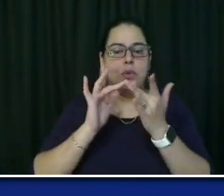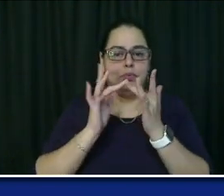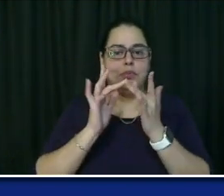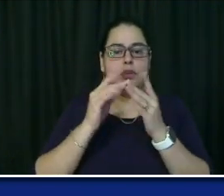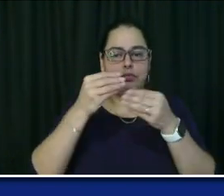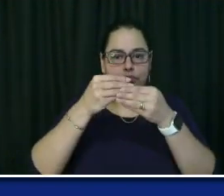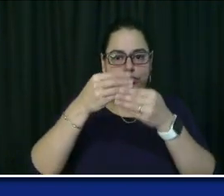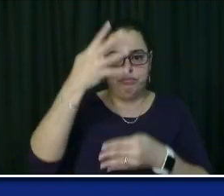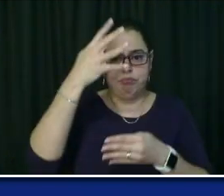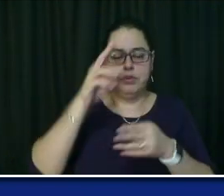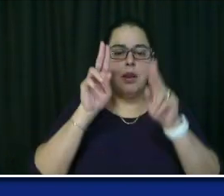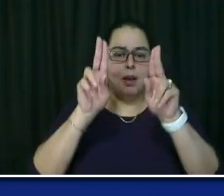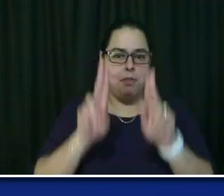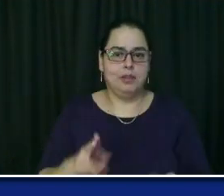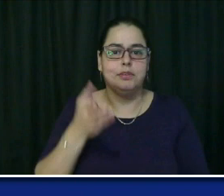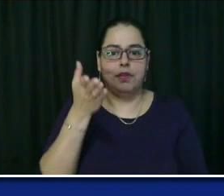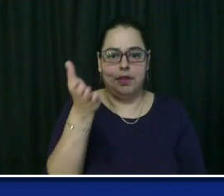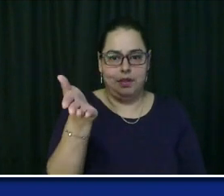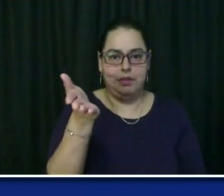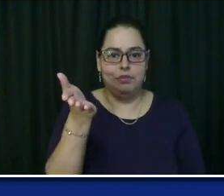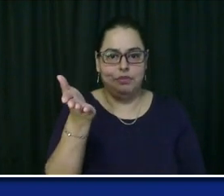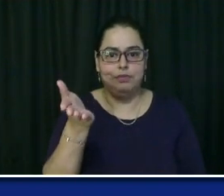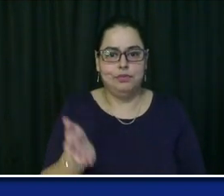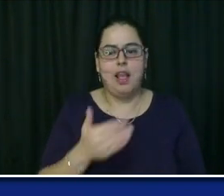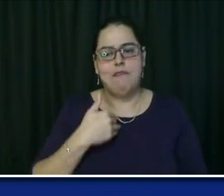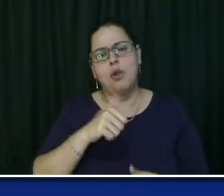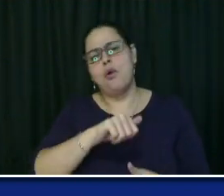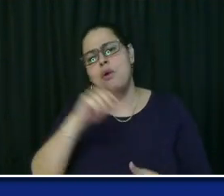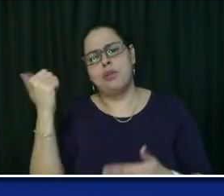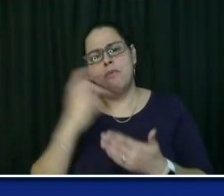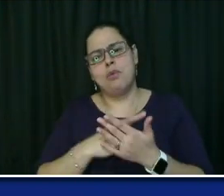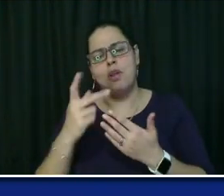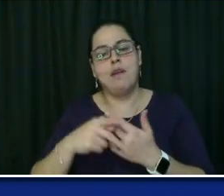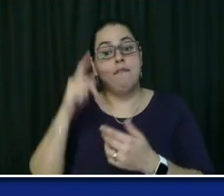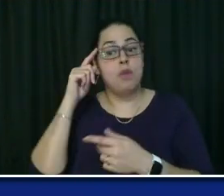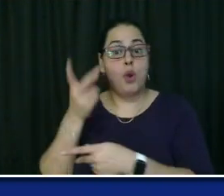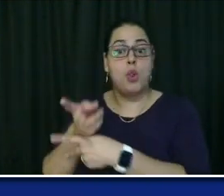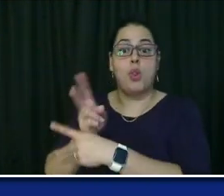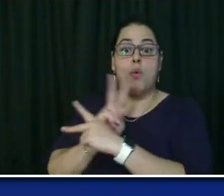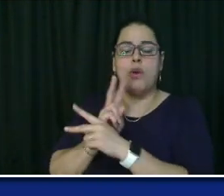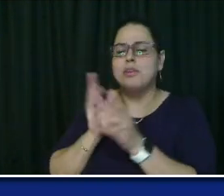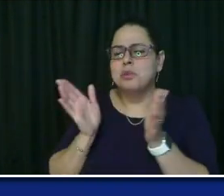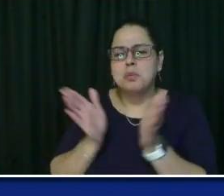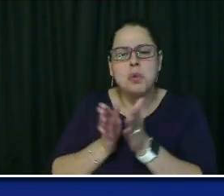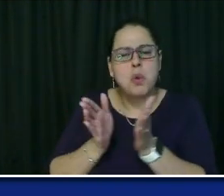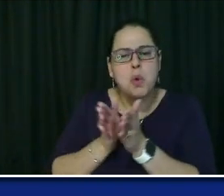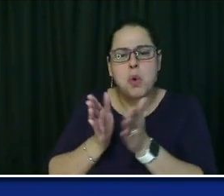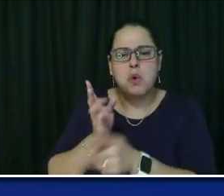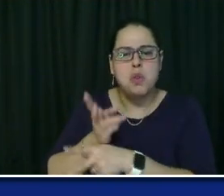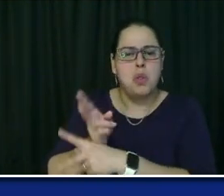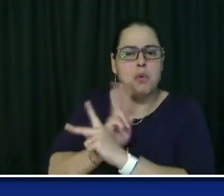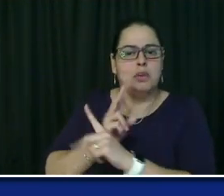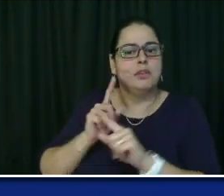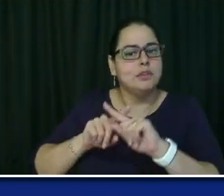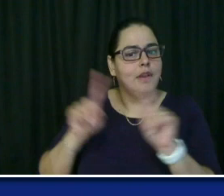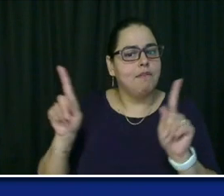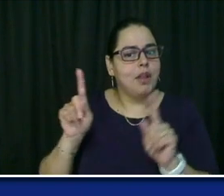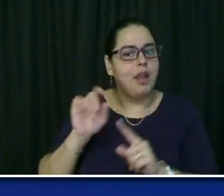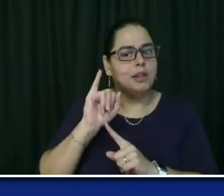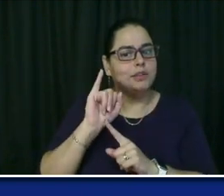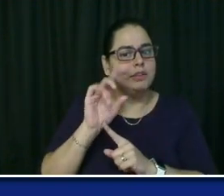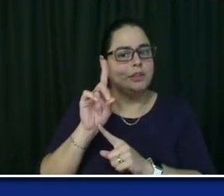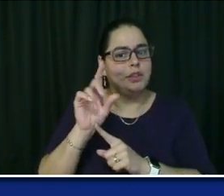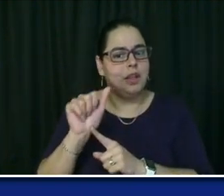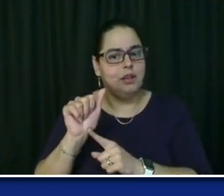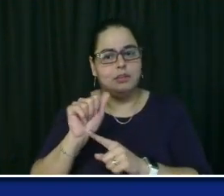PPE. And we've got a number of applications for that. Those will be awarded through IDA money, Industrial Development Agency money, which is under the control of the